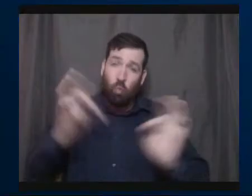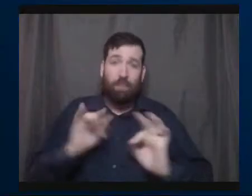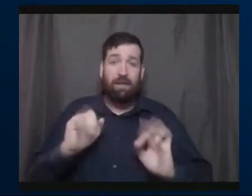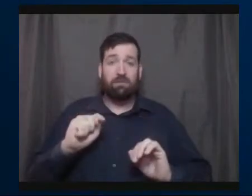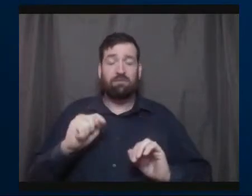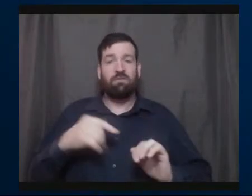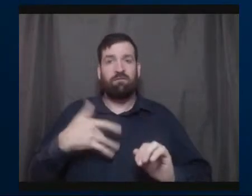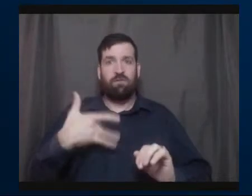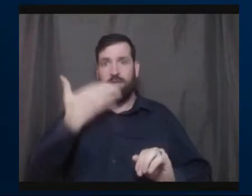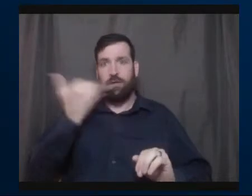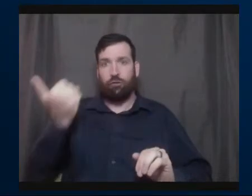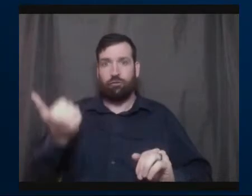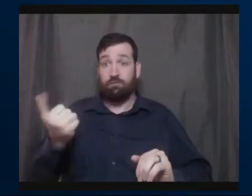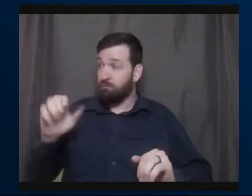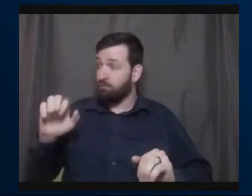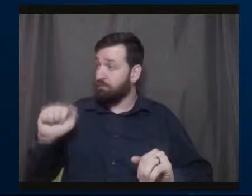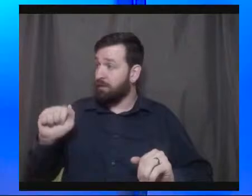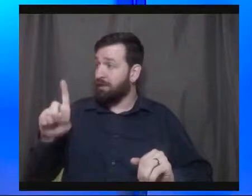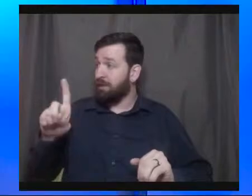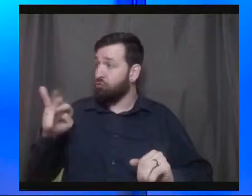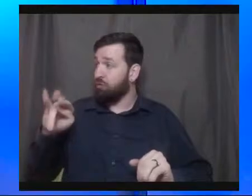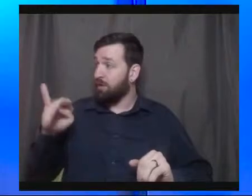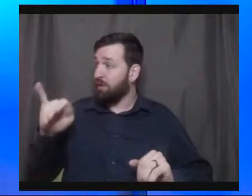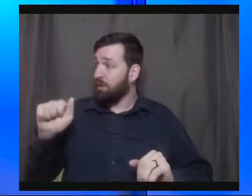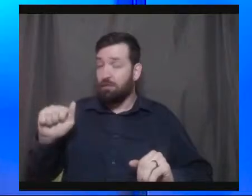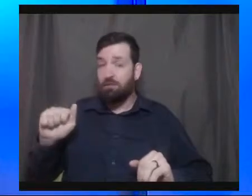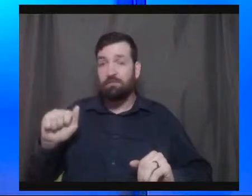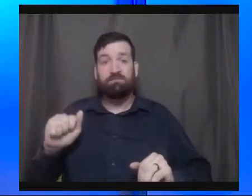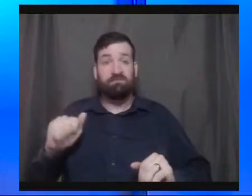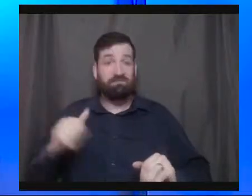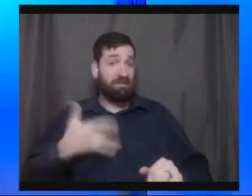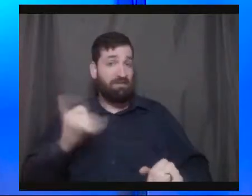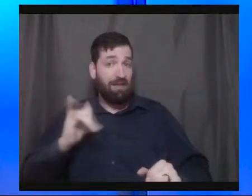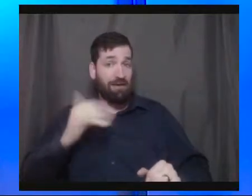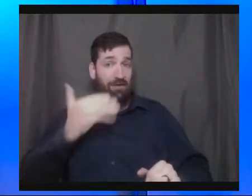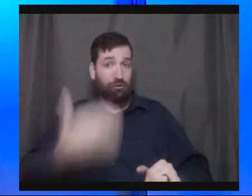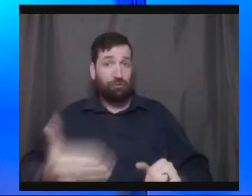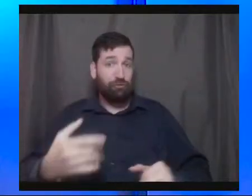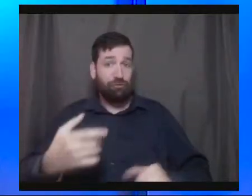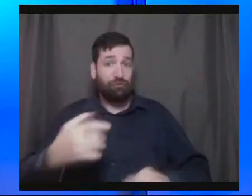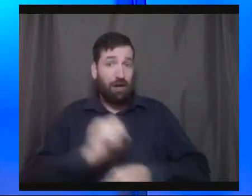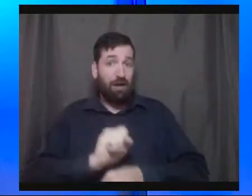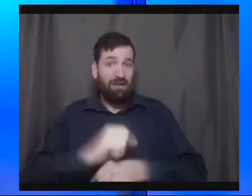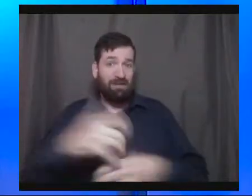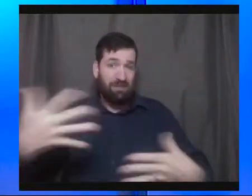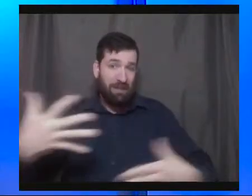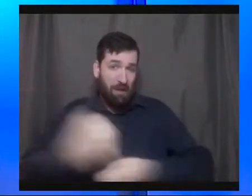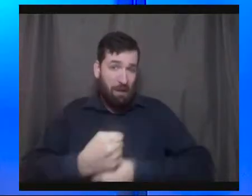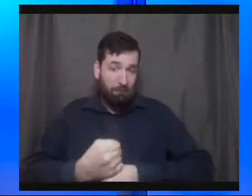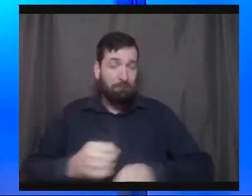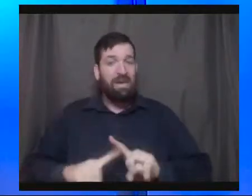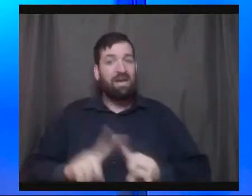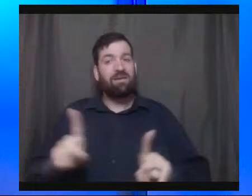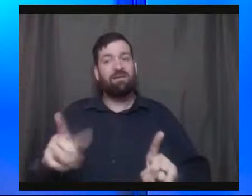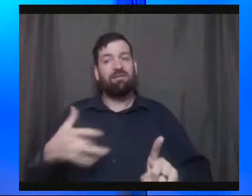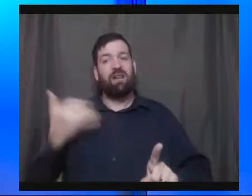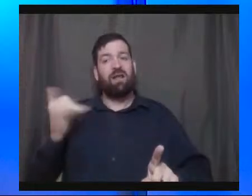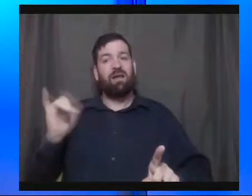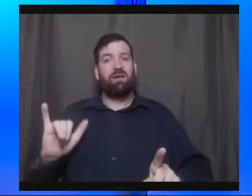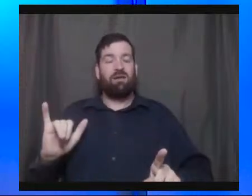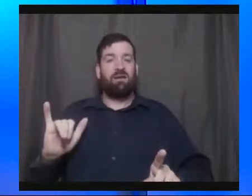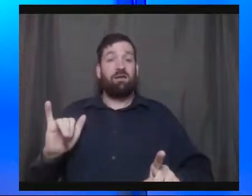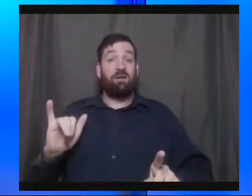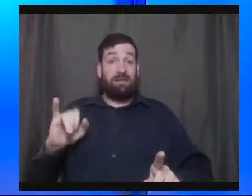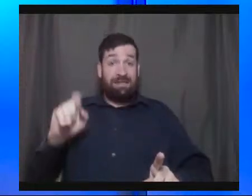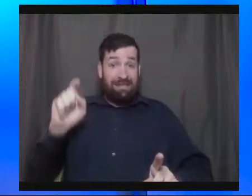Adriana? I feel like we've done a good job at summing it up, but I feel like if you need that help,